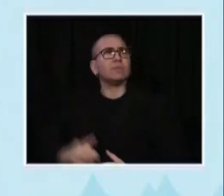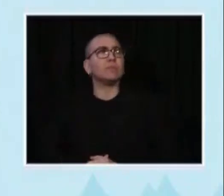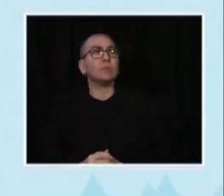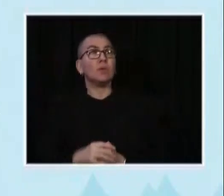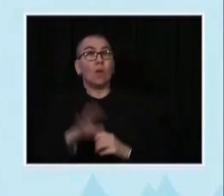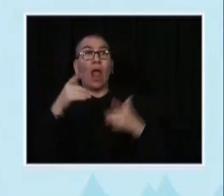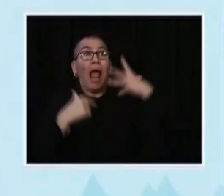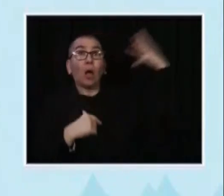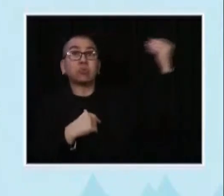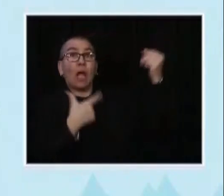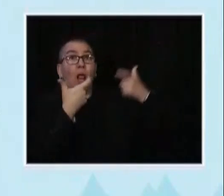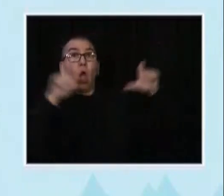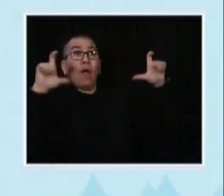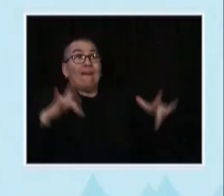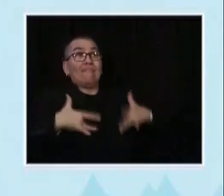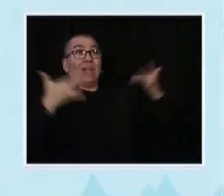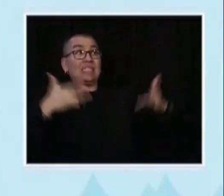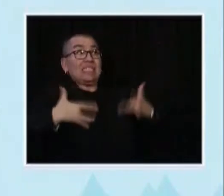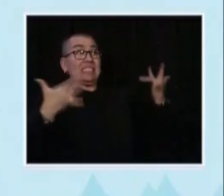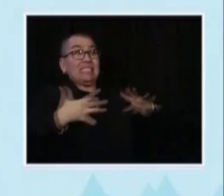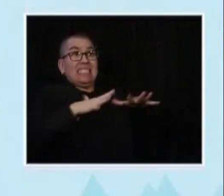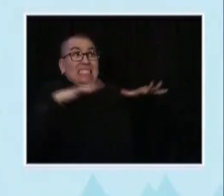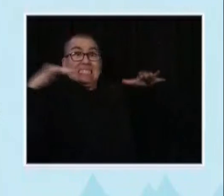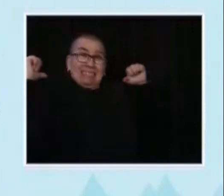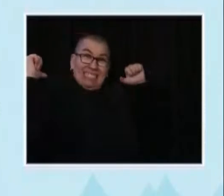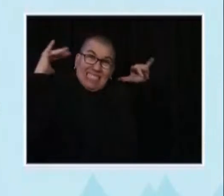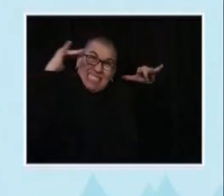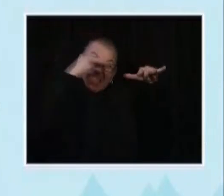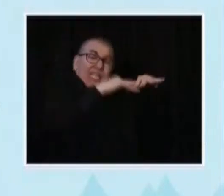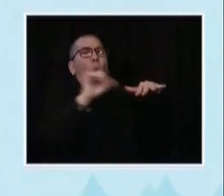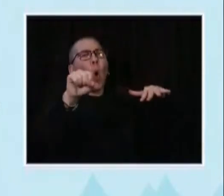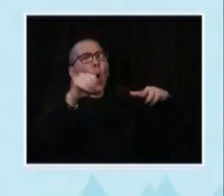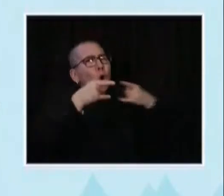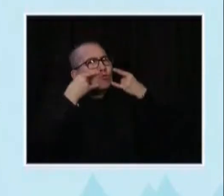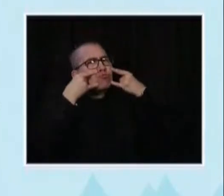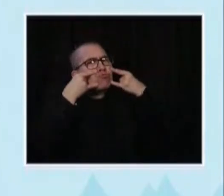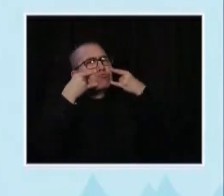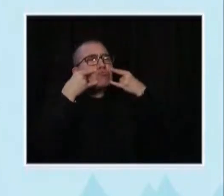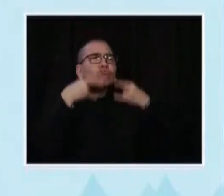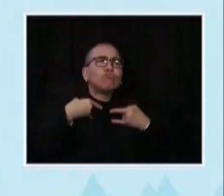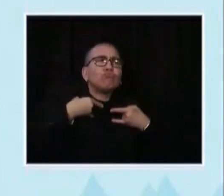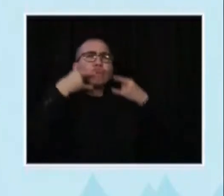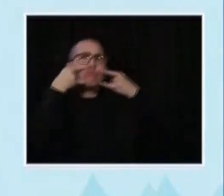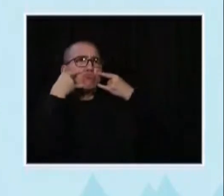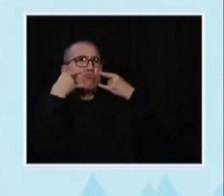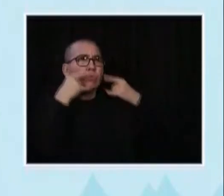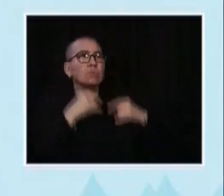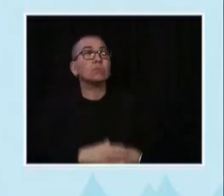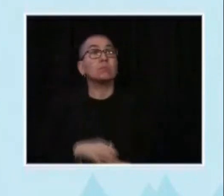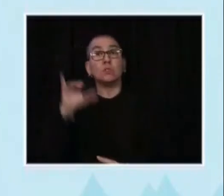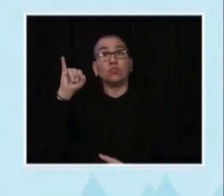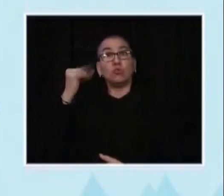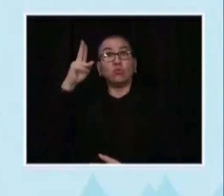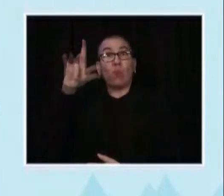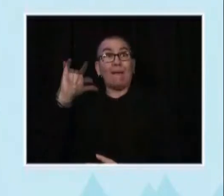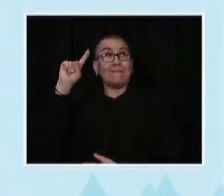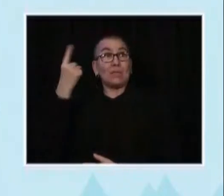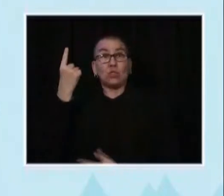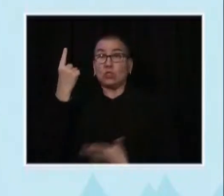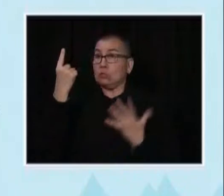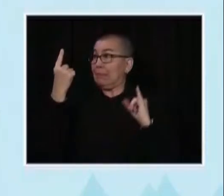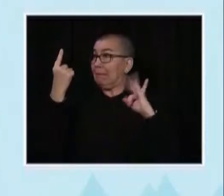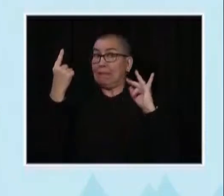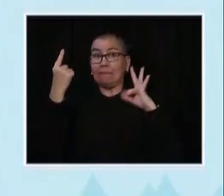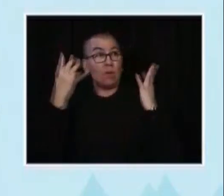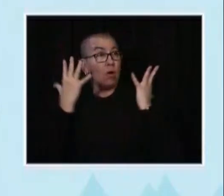once again, until we hit 70% vaccination rates or in July 1st. At the doses that we